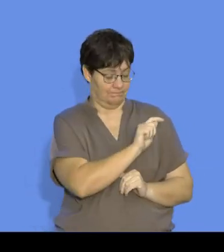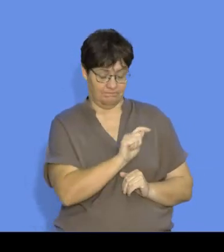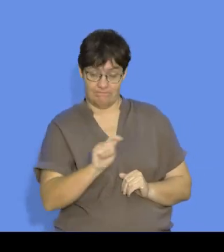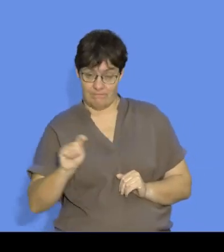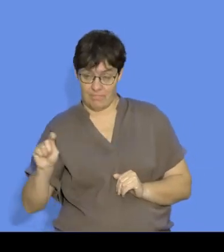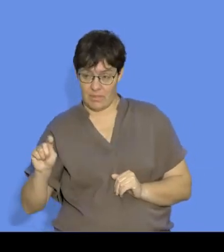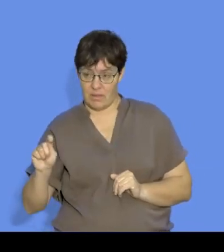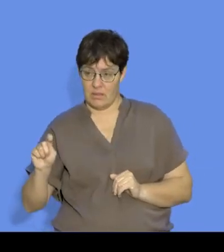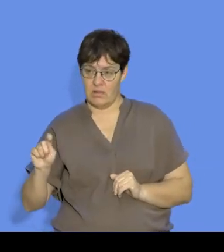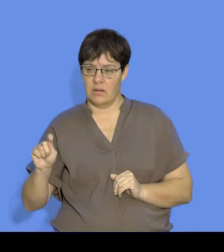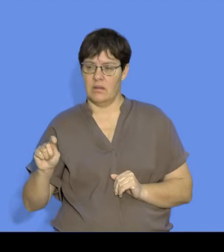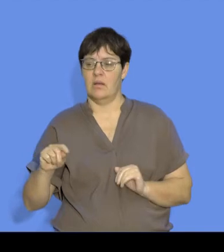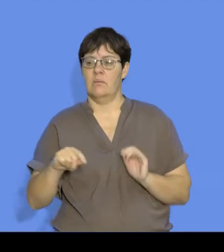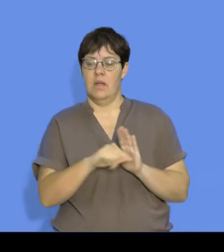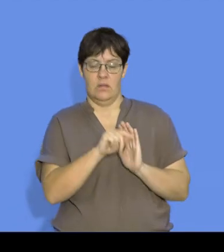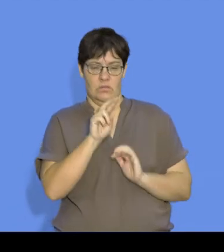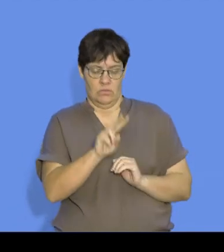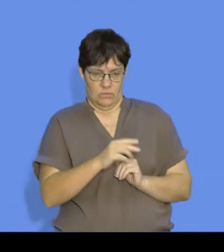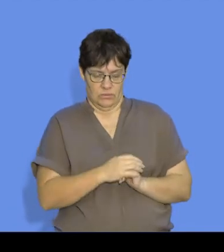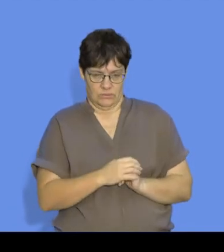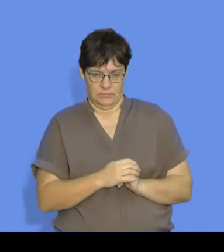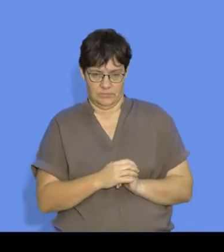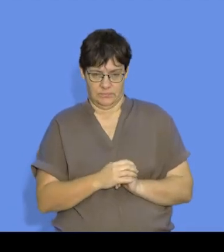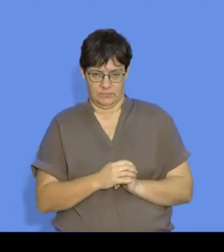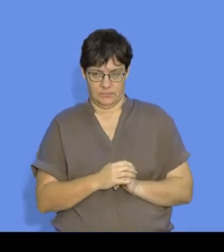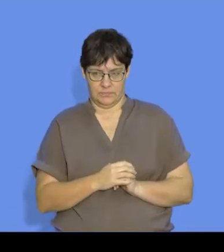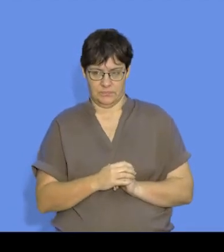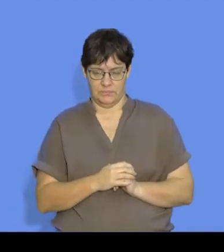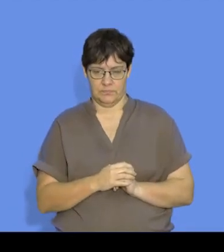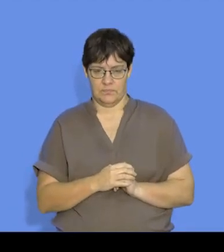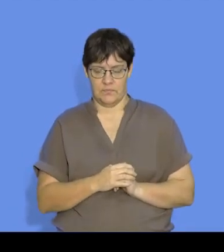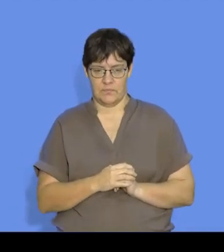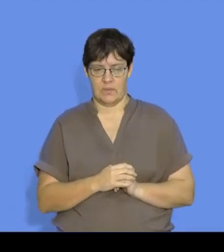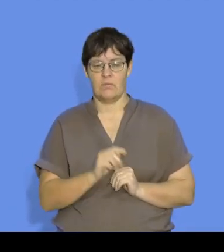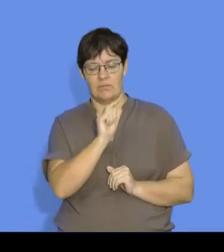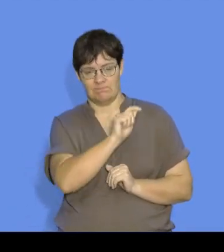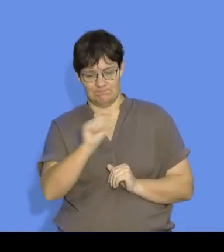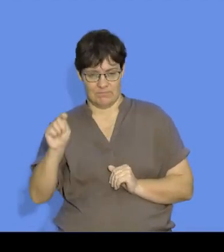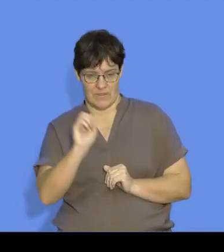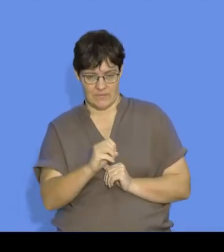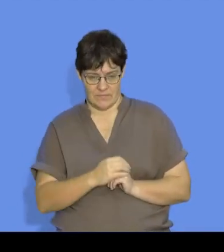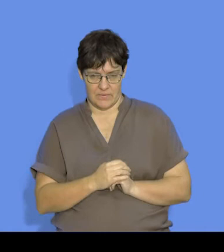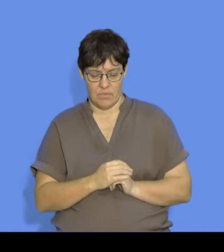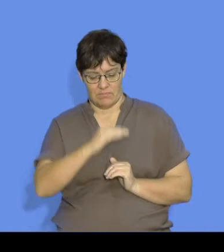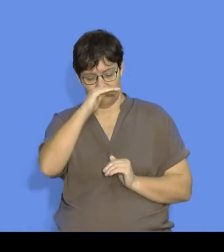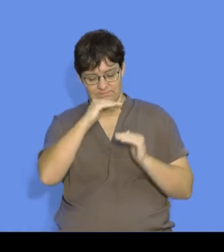this point, that's where my y equals to -2 will be, with a dotted